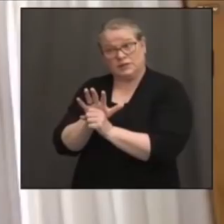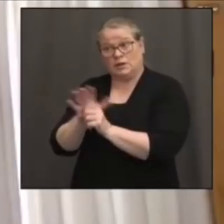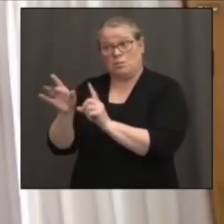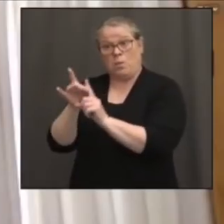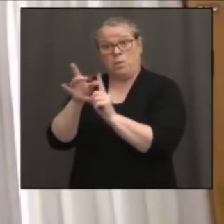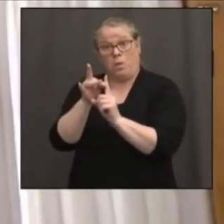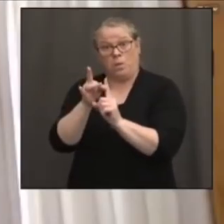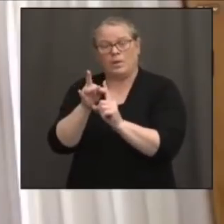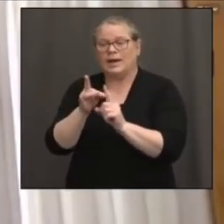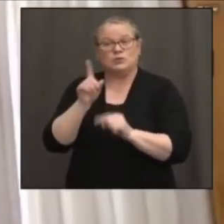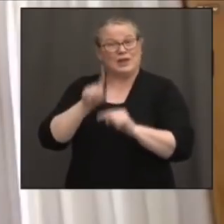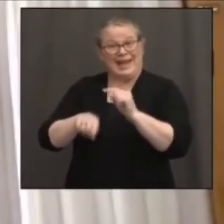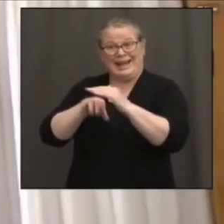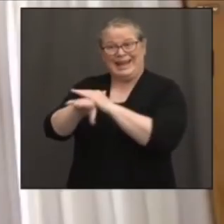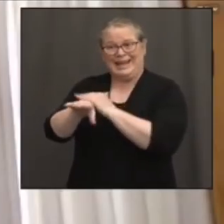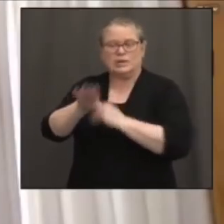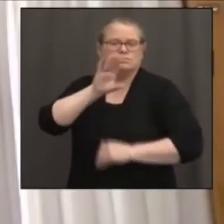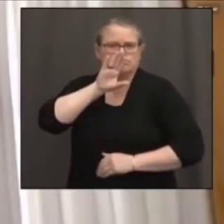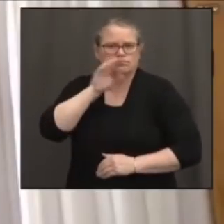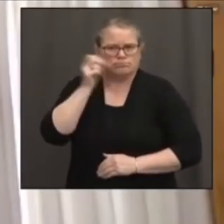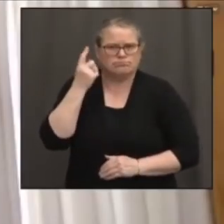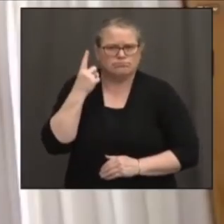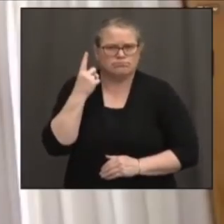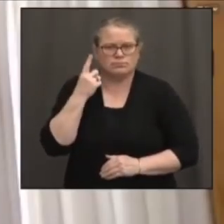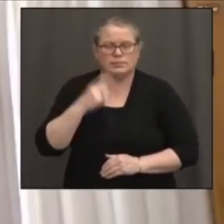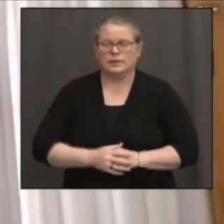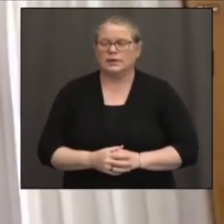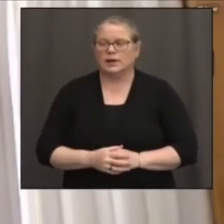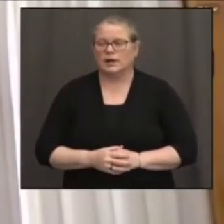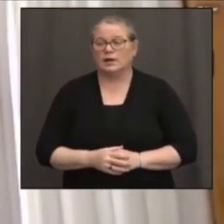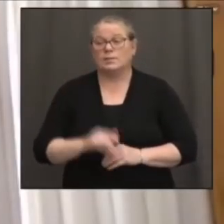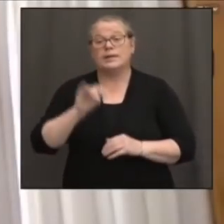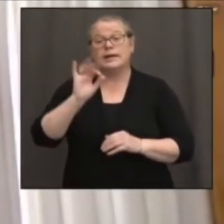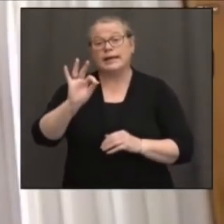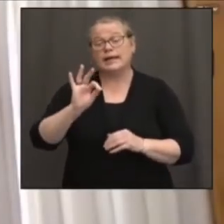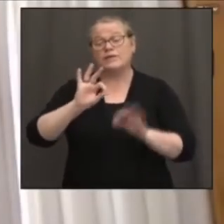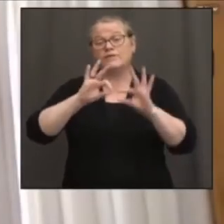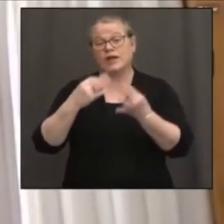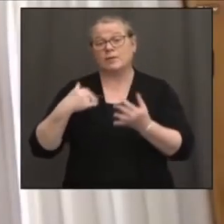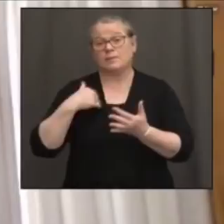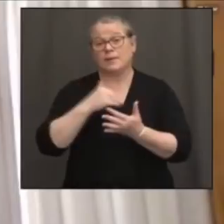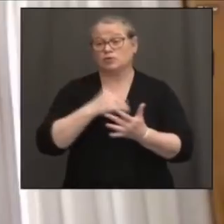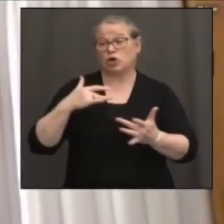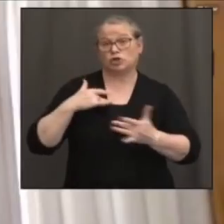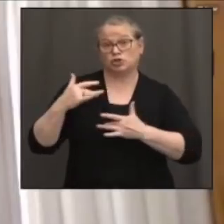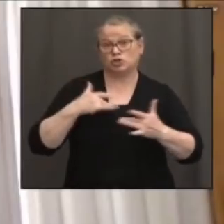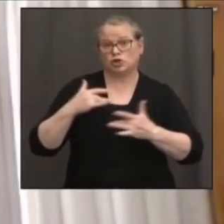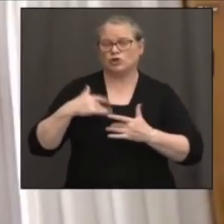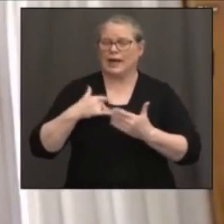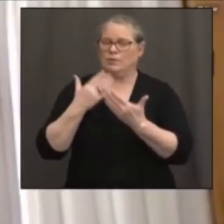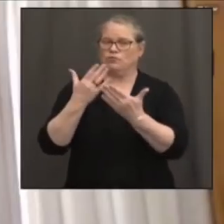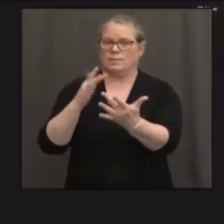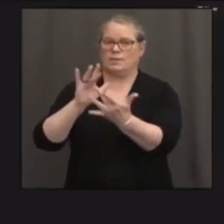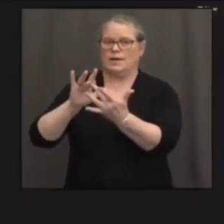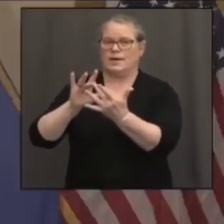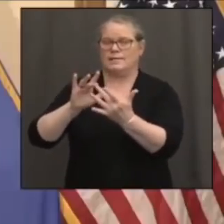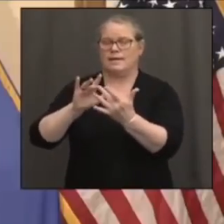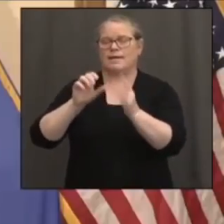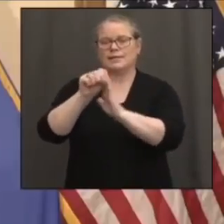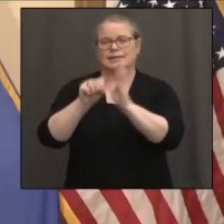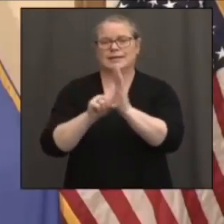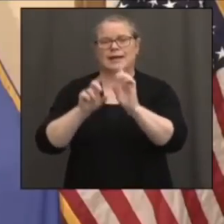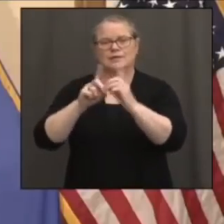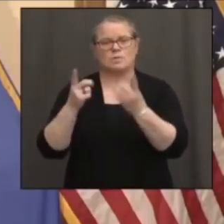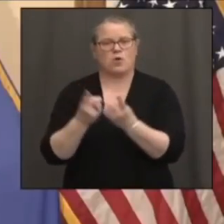So if there are particular issues that family members are concerned about, I'd recommend they report those to the State Department of Public Health. Thanks for that.